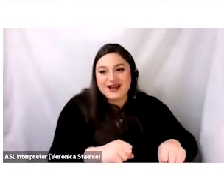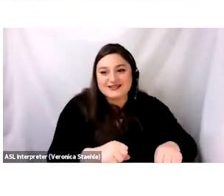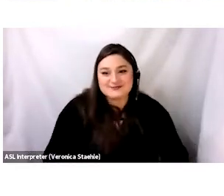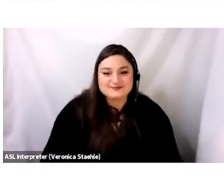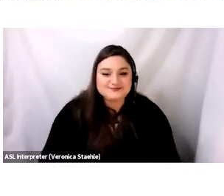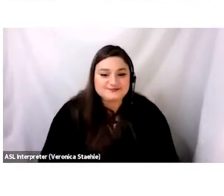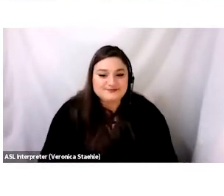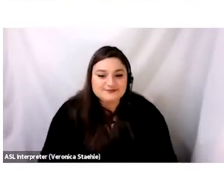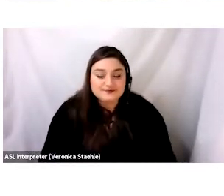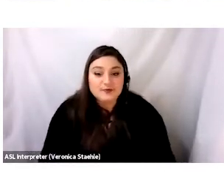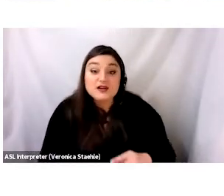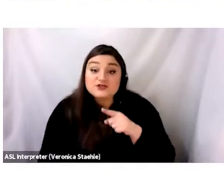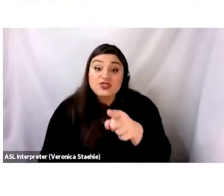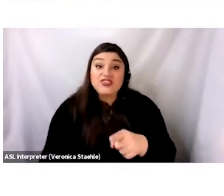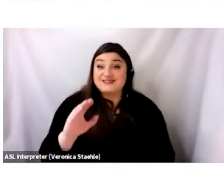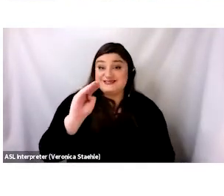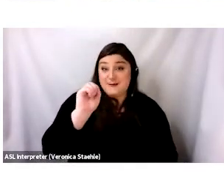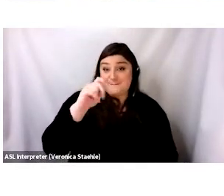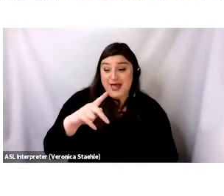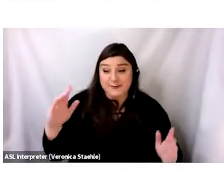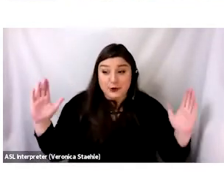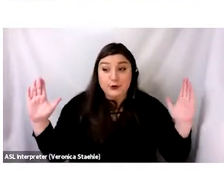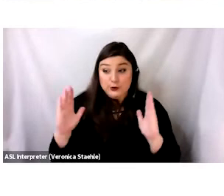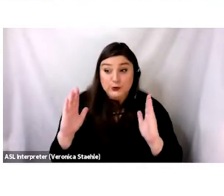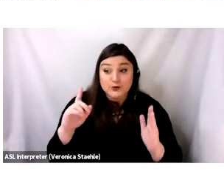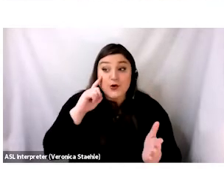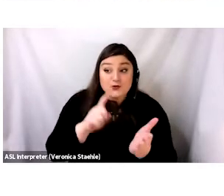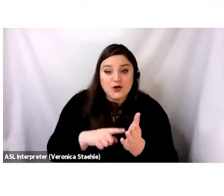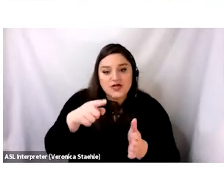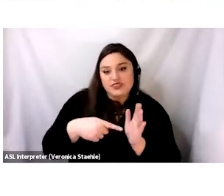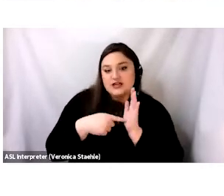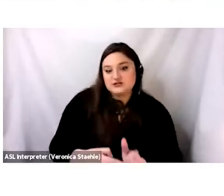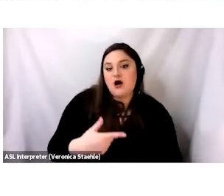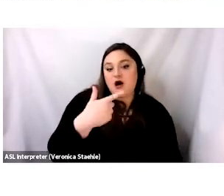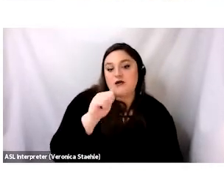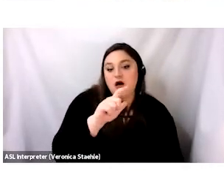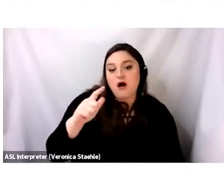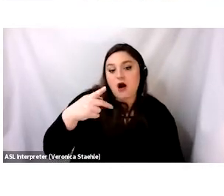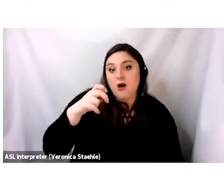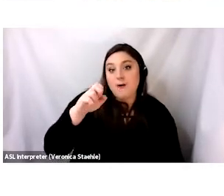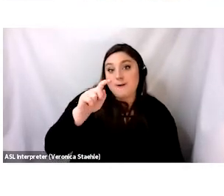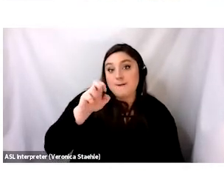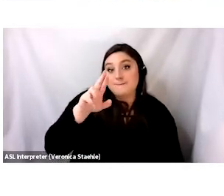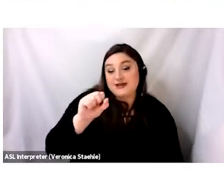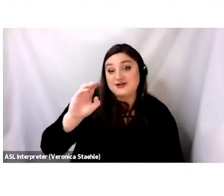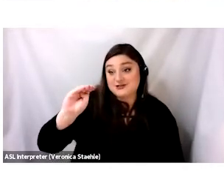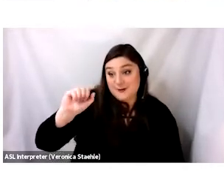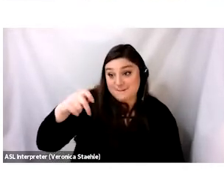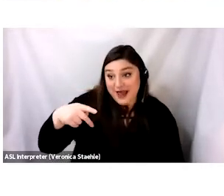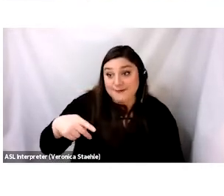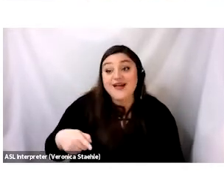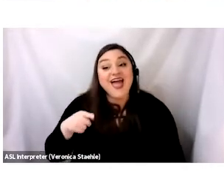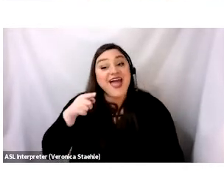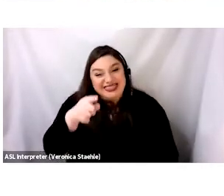called the Gall-Peters map. And in the 19th century, a cartographer named James Gall created this map, which